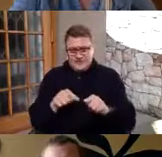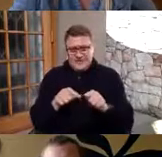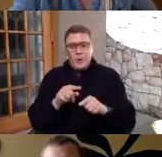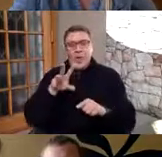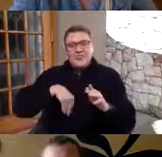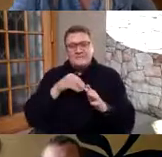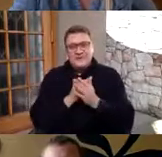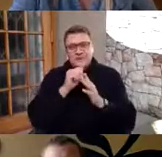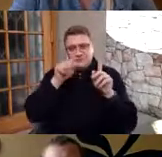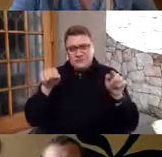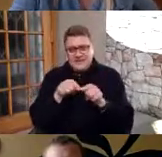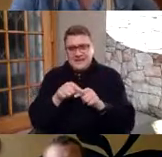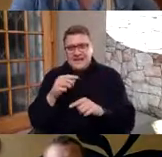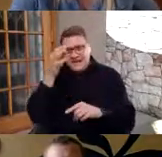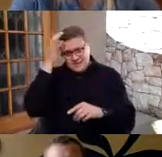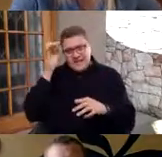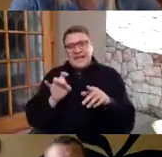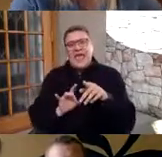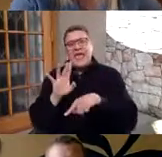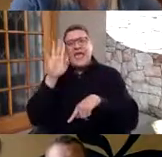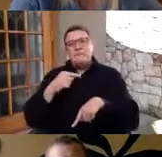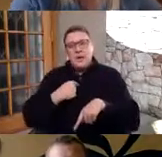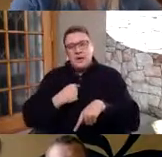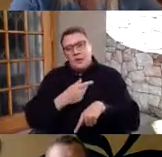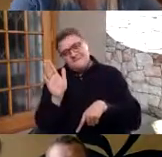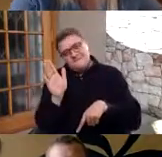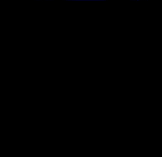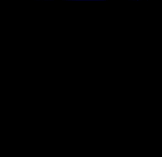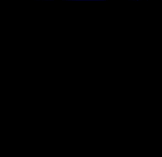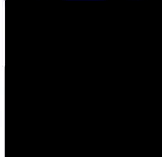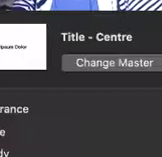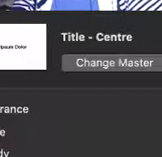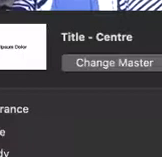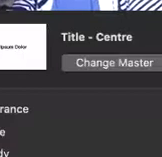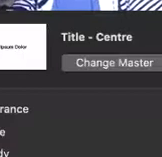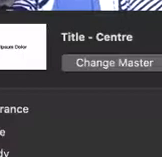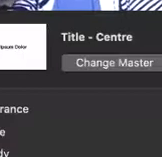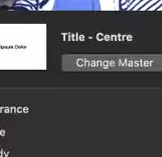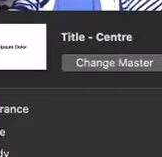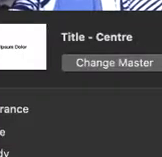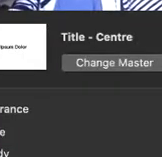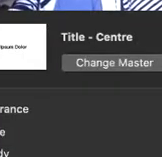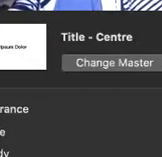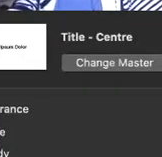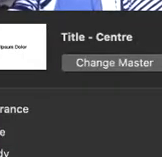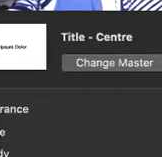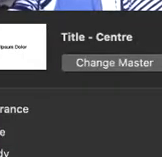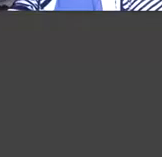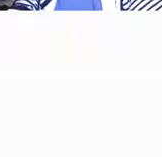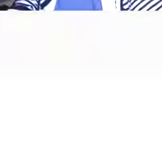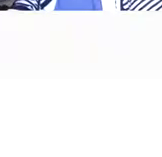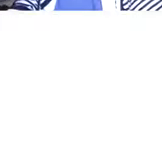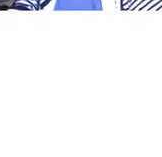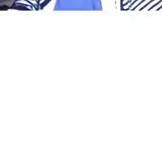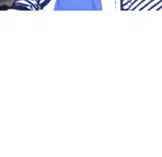screen, Chelsea. You are allowed to kick me off. I will allow that. Videos. But thanks so much. I'm glad I can share this with